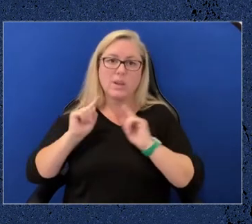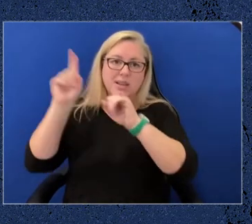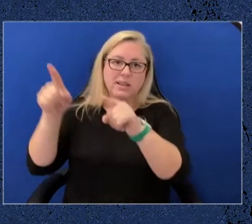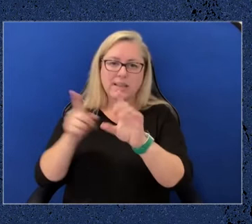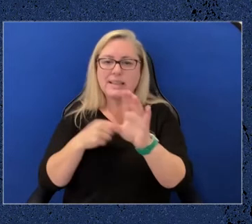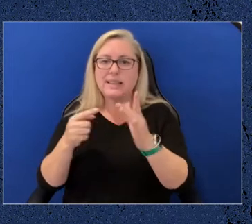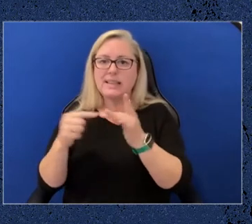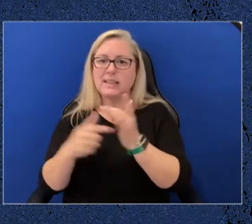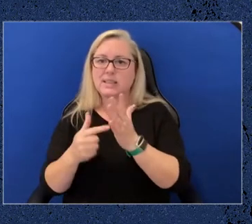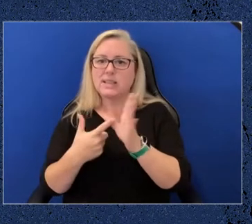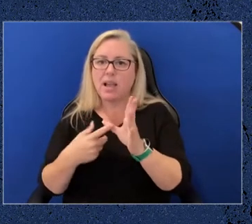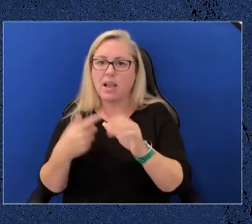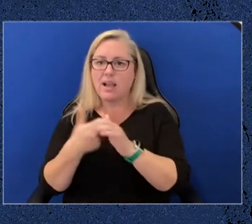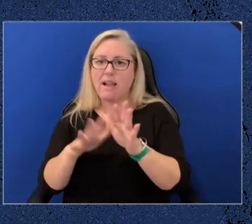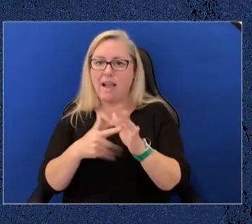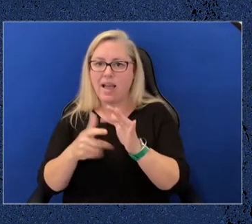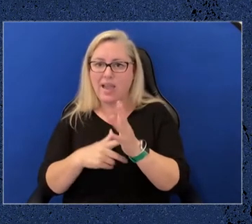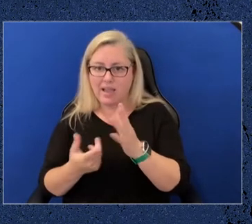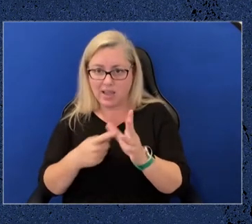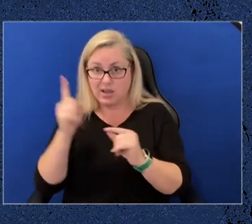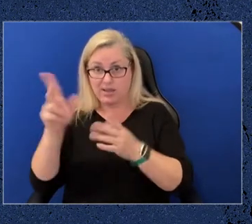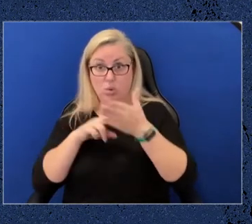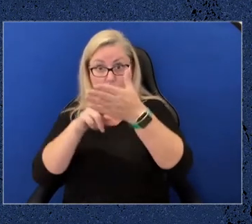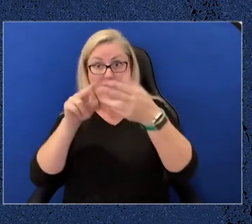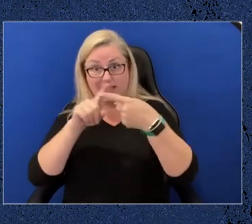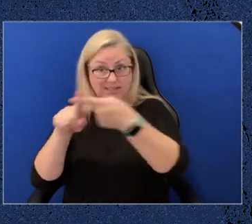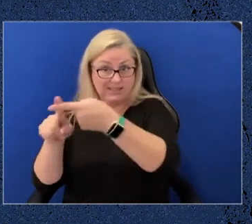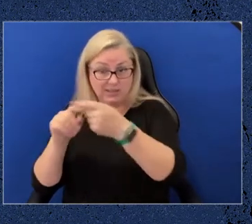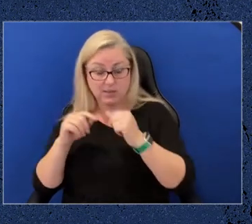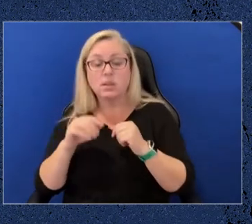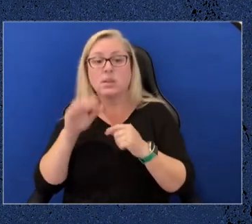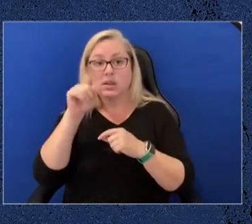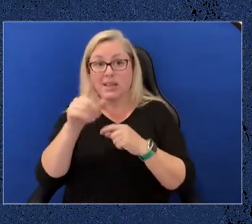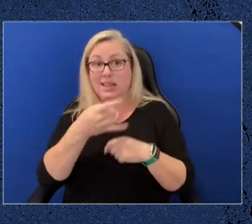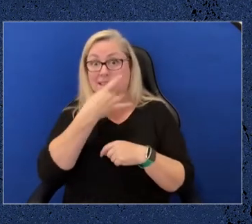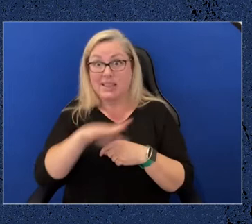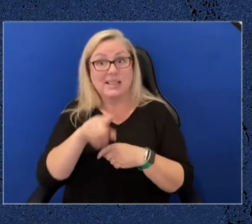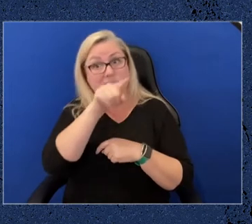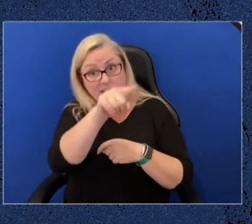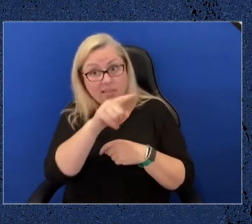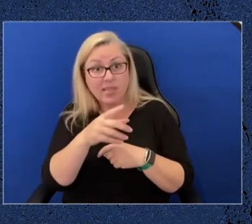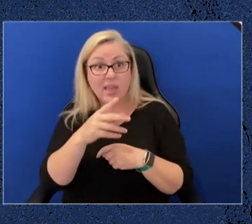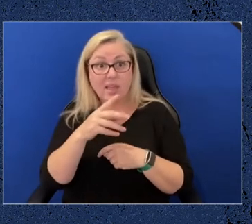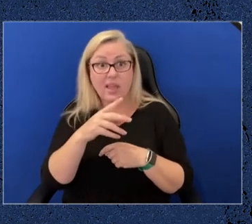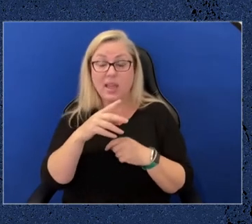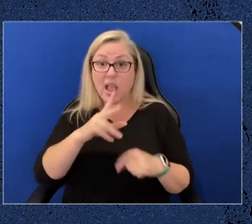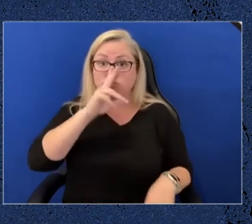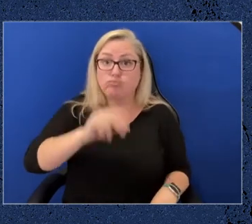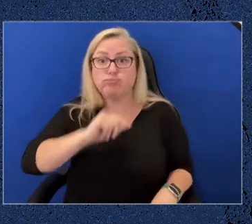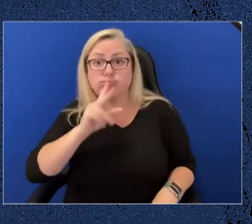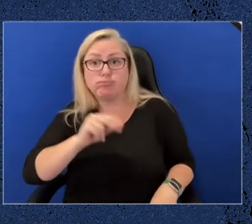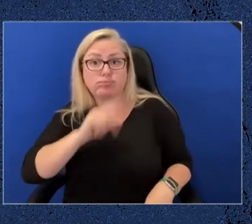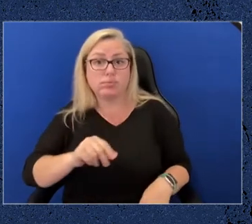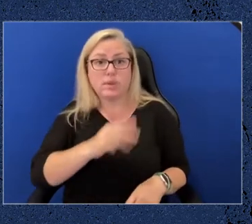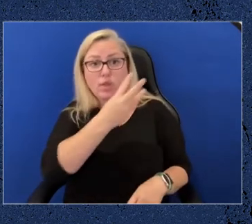with traditional owners up in the northeast, or meeting with them. Kids there and adults can speak 3 or 4 different languages. Amazing.